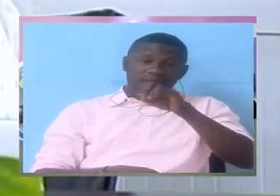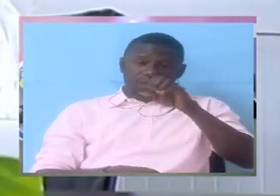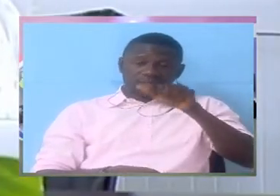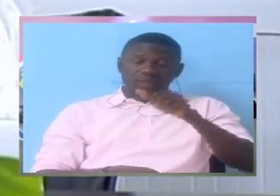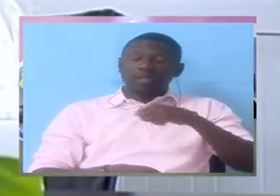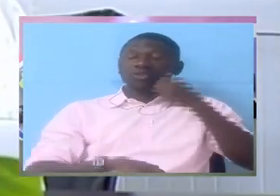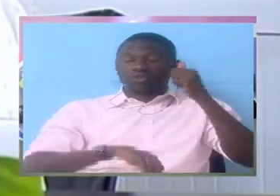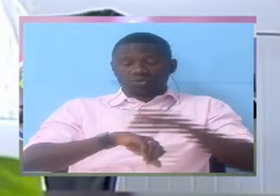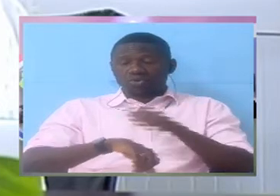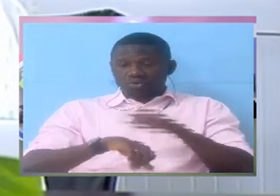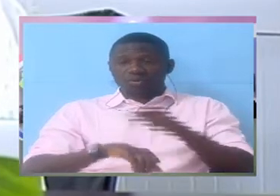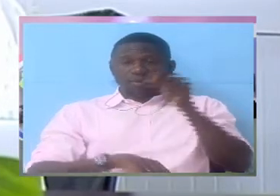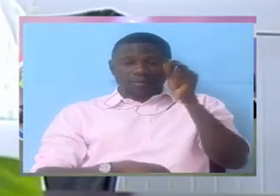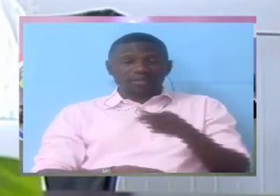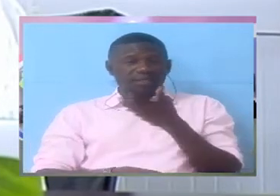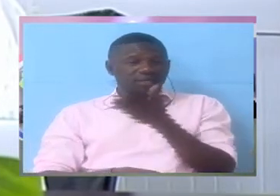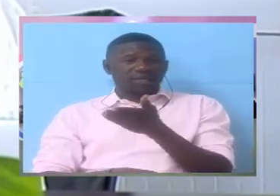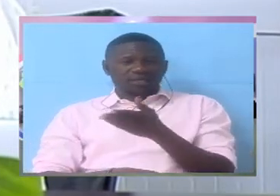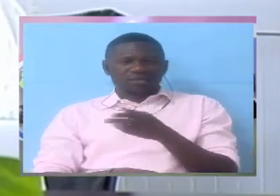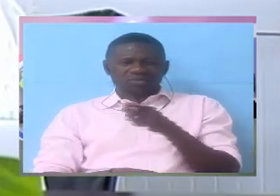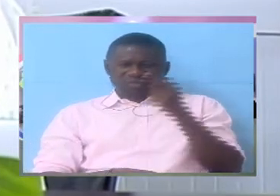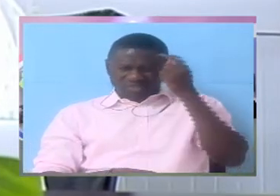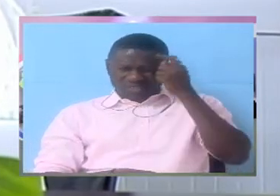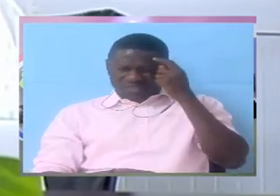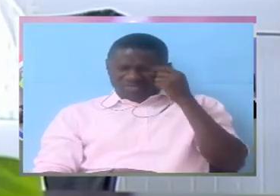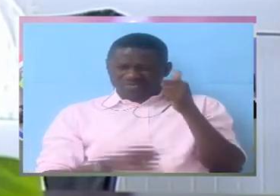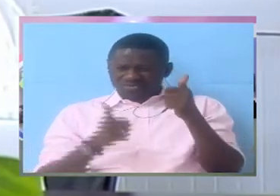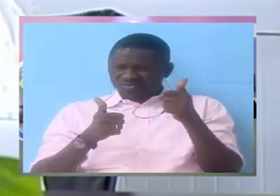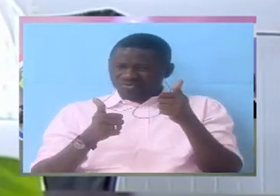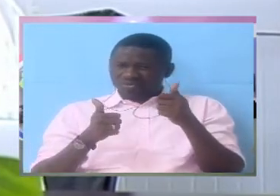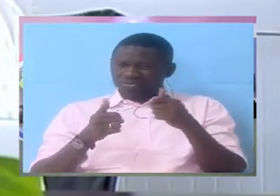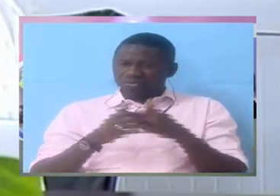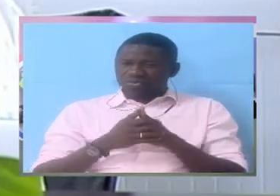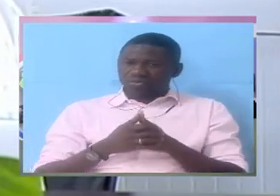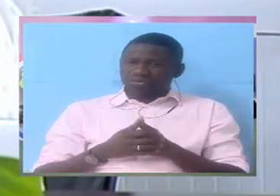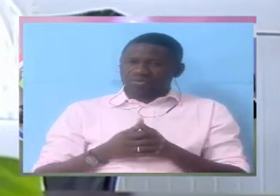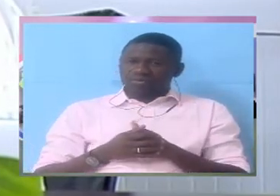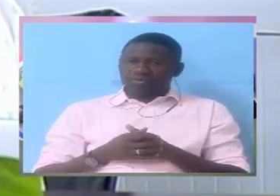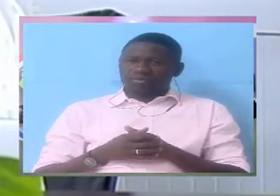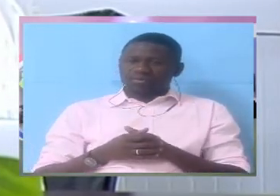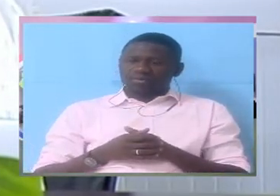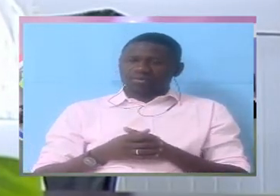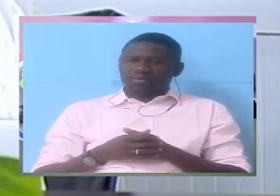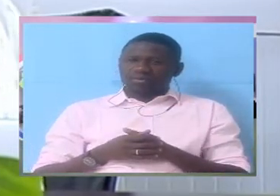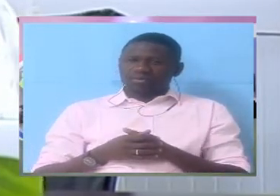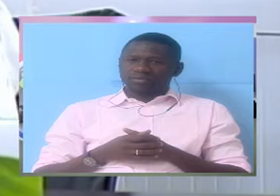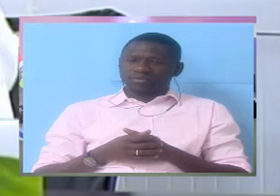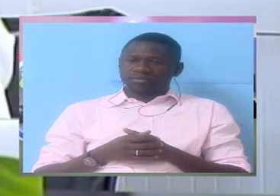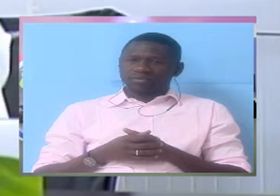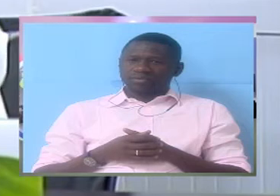person there. Does it make logical sense? You see, the NIA, that's where they